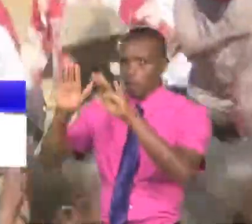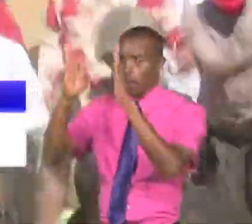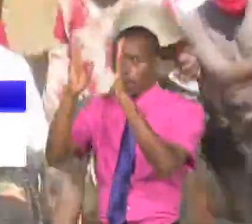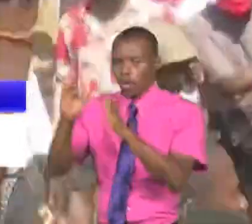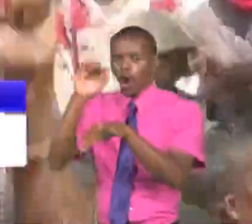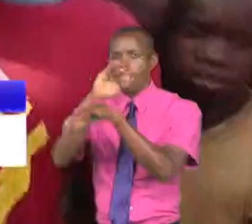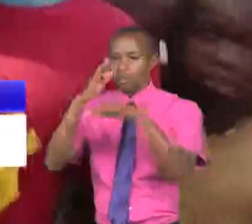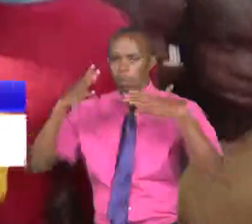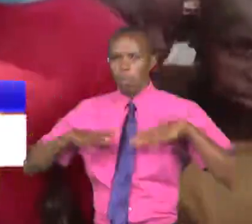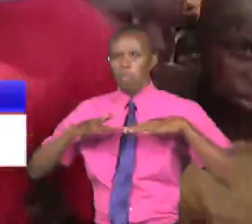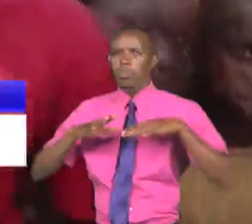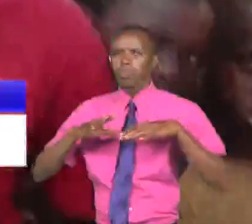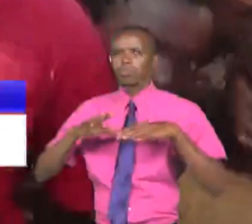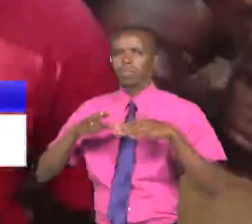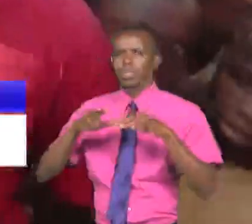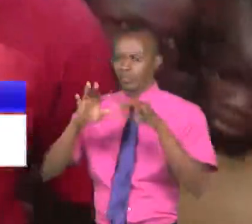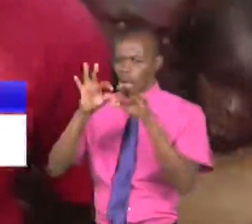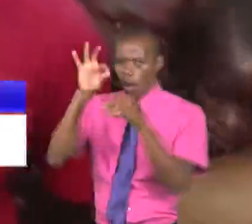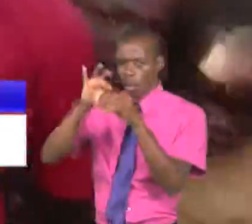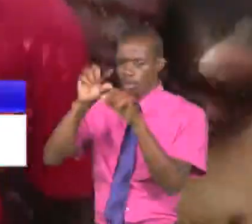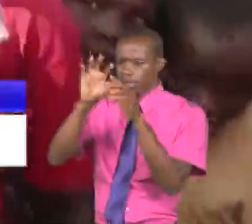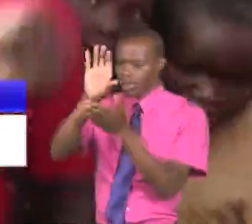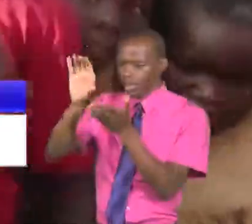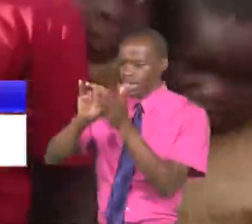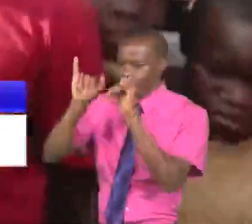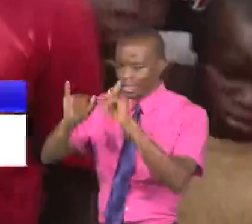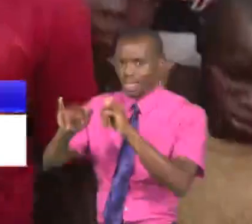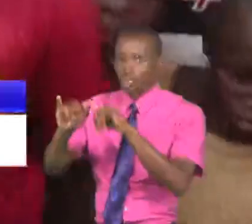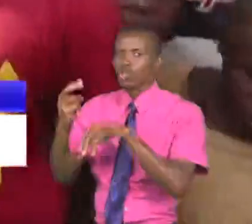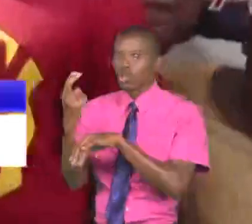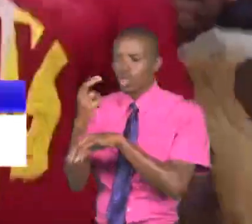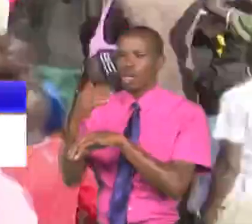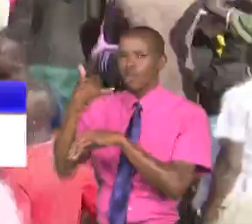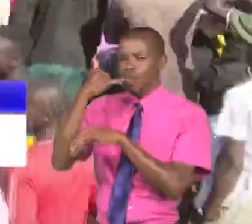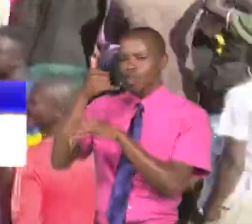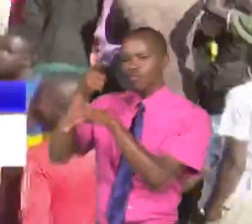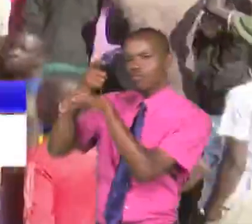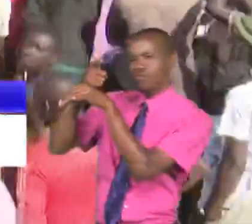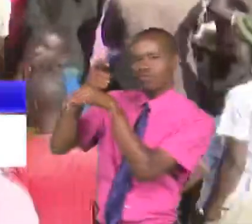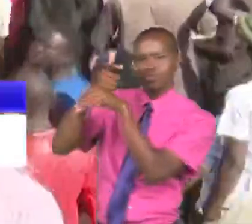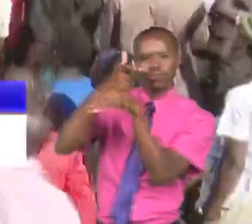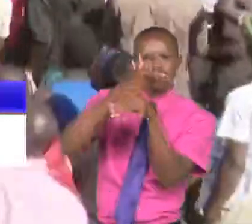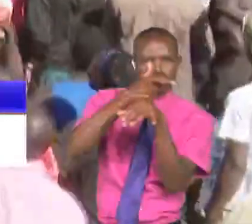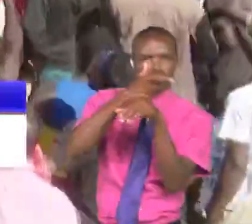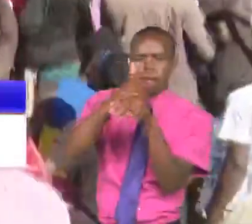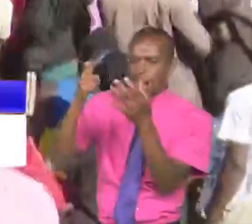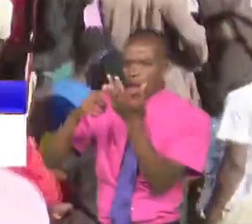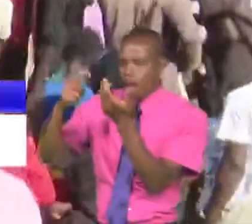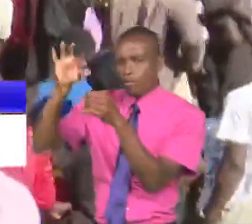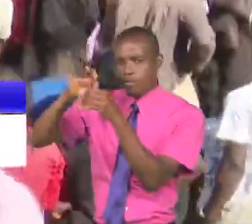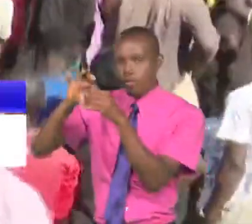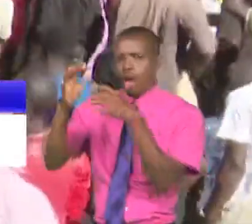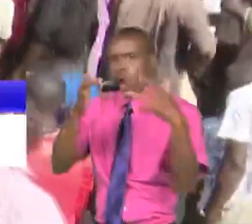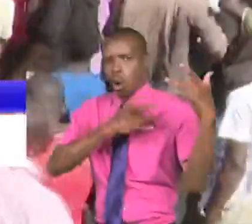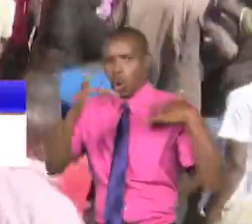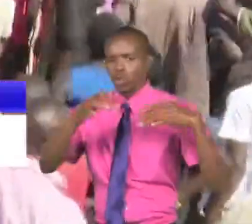on voters to remain at polling stations on Thursday and use their mobile phone cameras to record the tallying process amid concerns